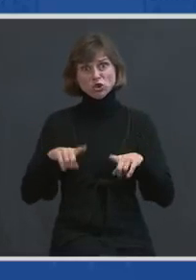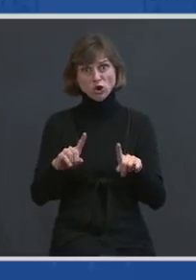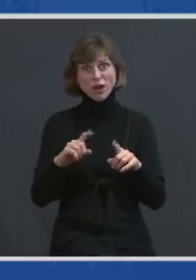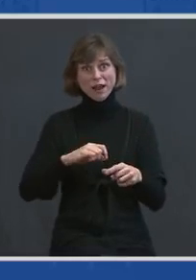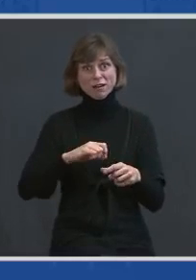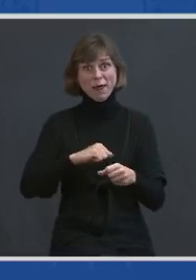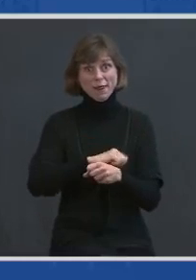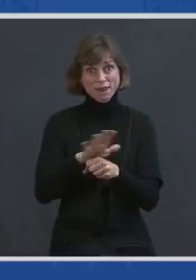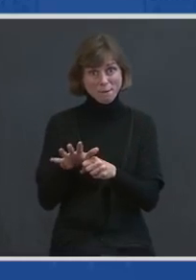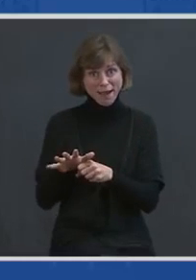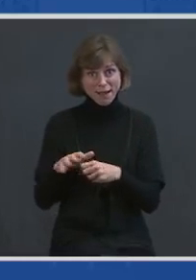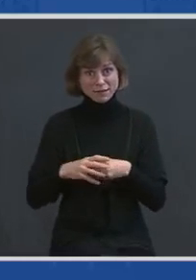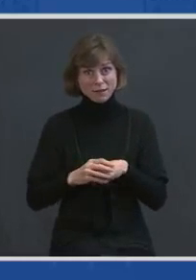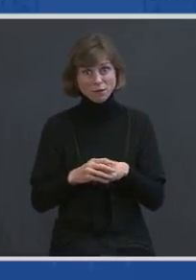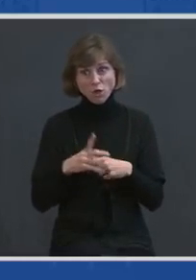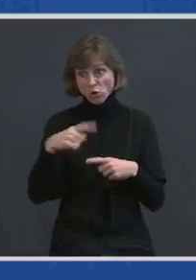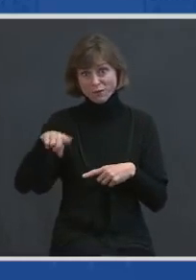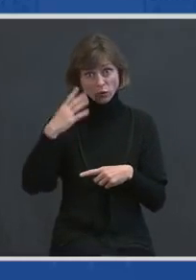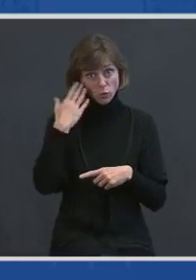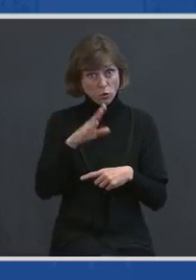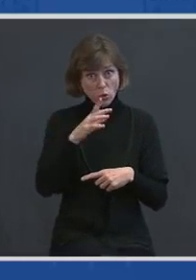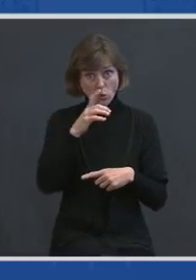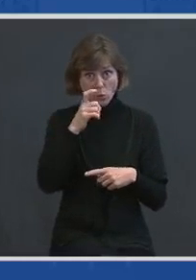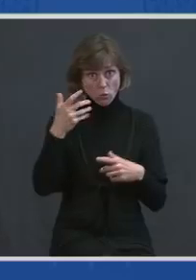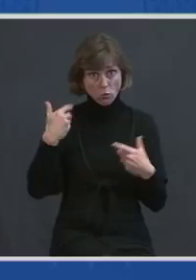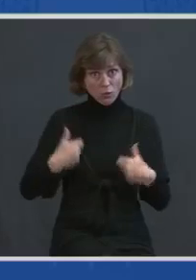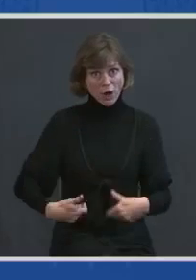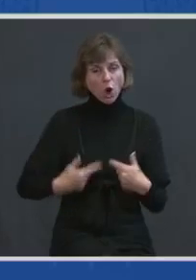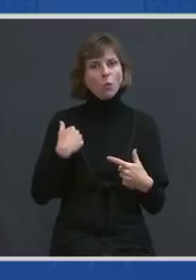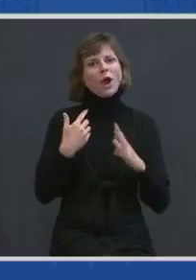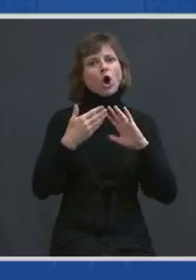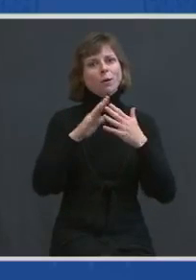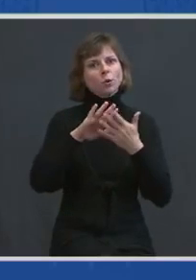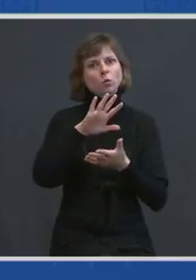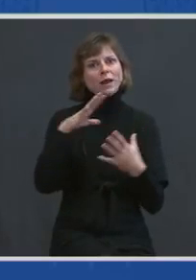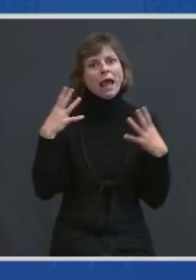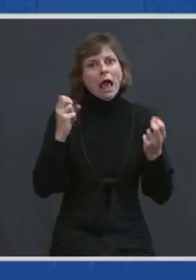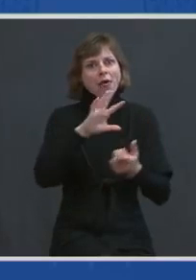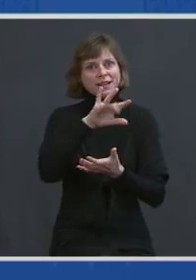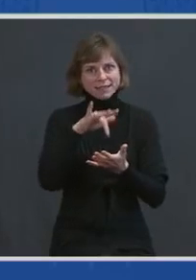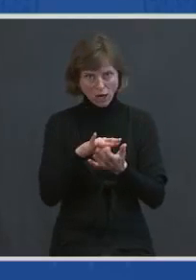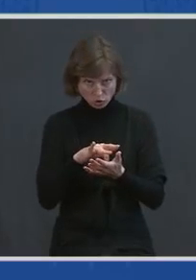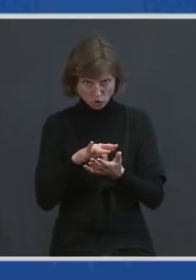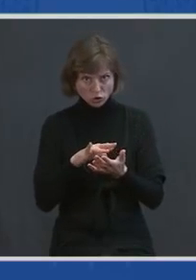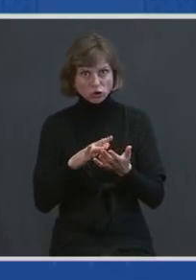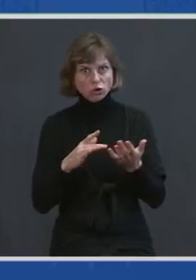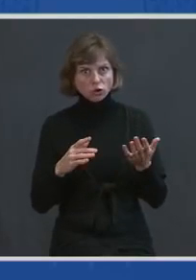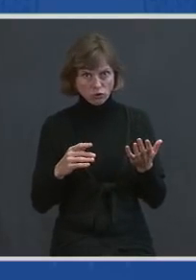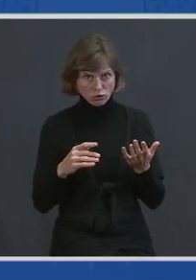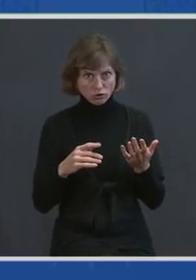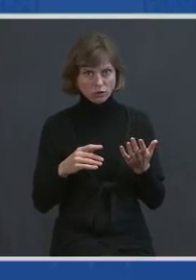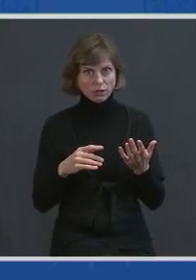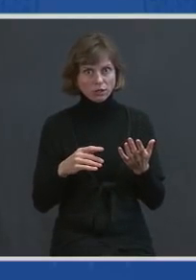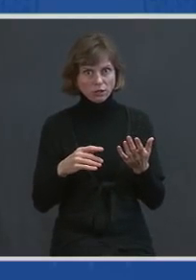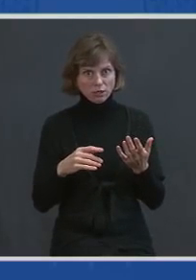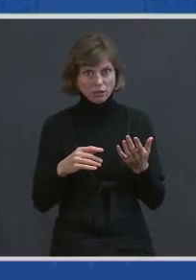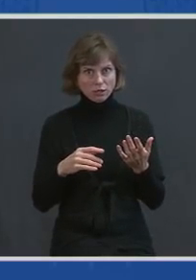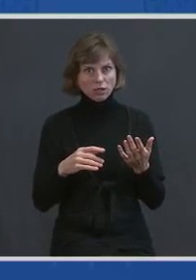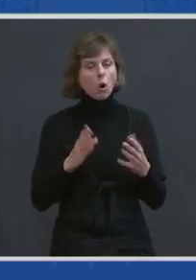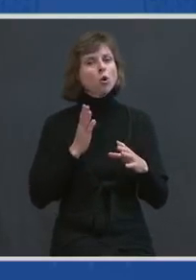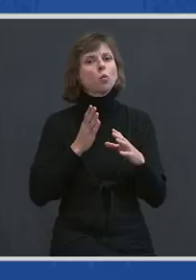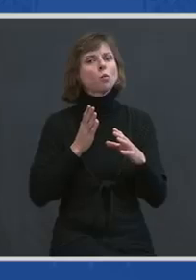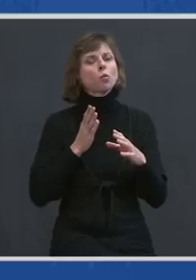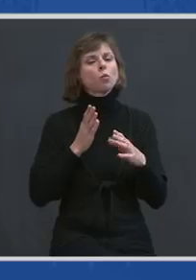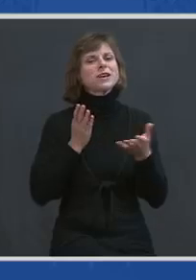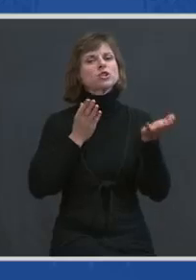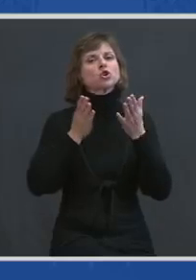You know, for those of you who don't know Mary Center, we're a community health center. We are a federally qualified health center, and we serve over